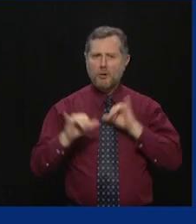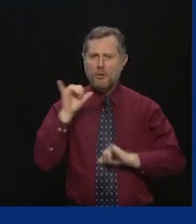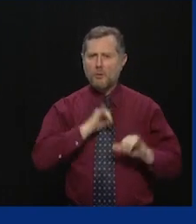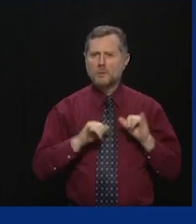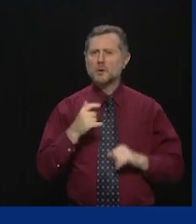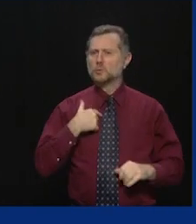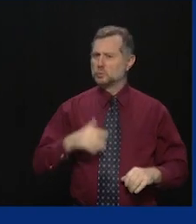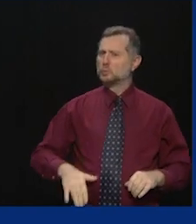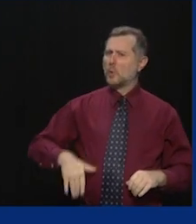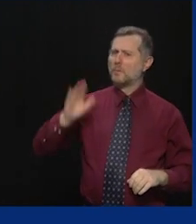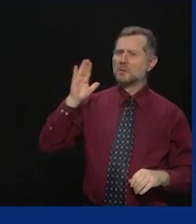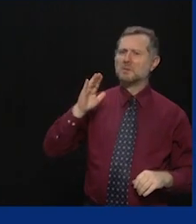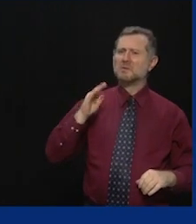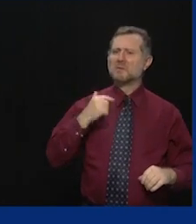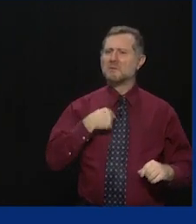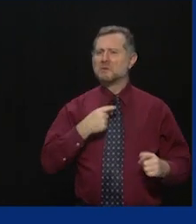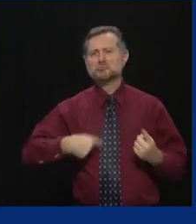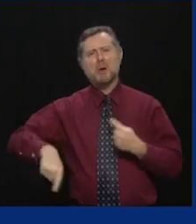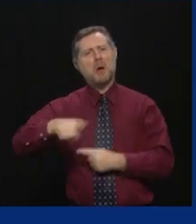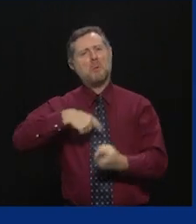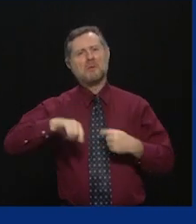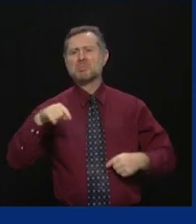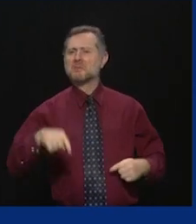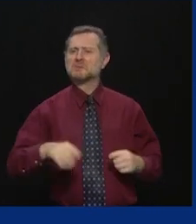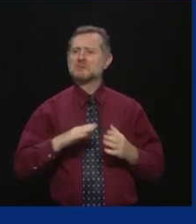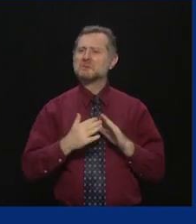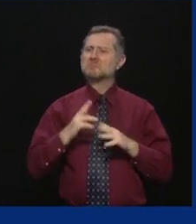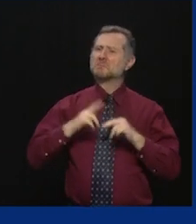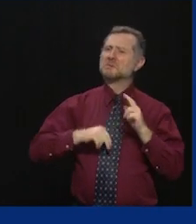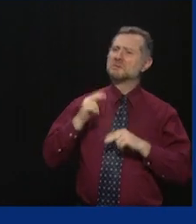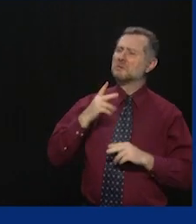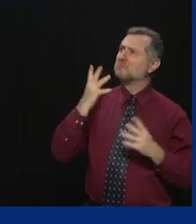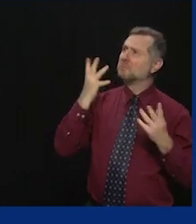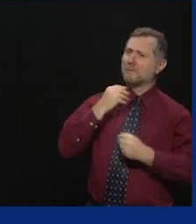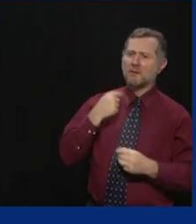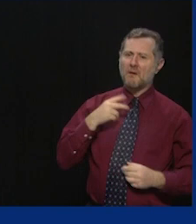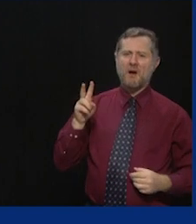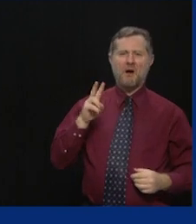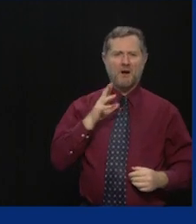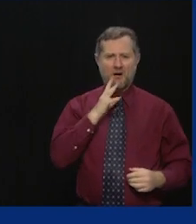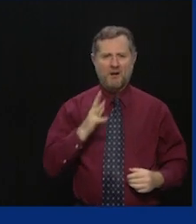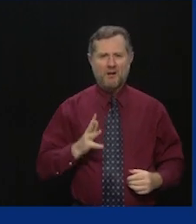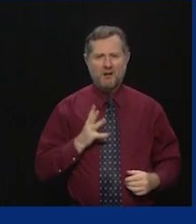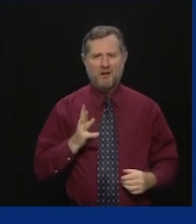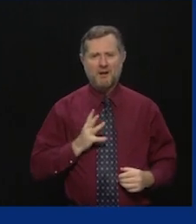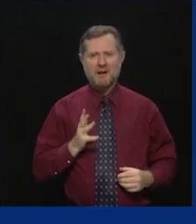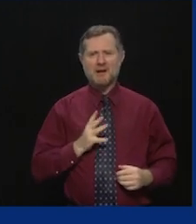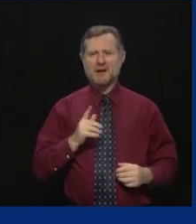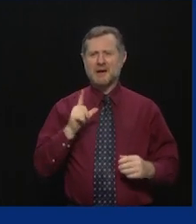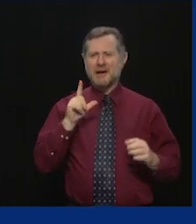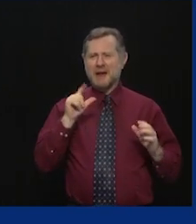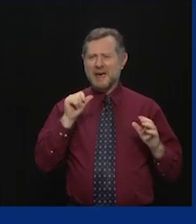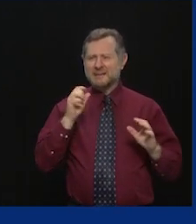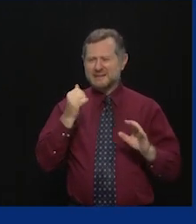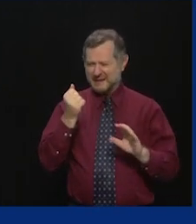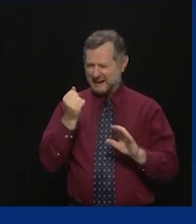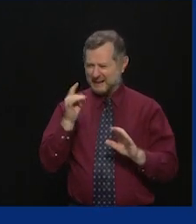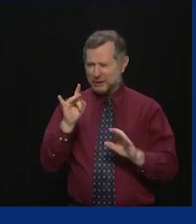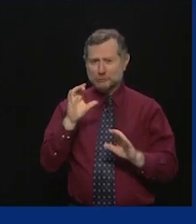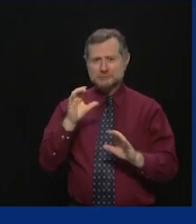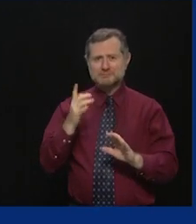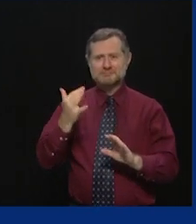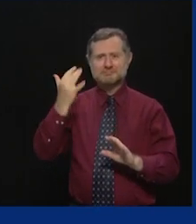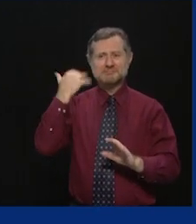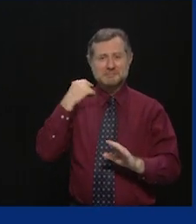we got the same era as the late 1800s, and people were building. And this is even after they had the courage and the crazy idea to build